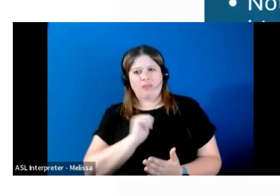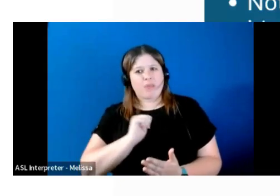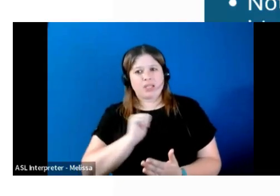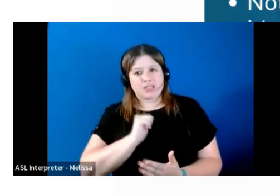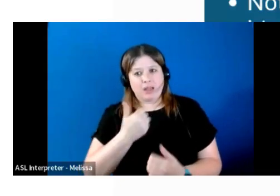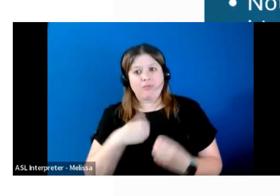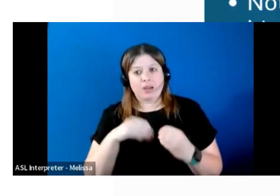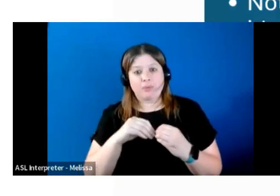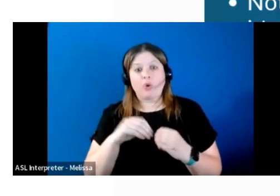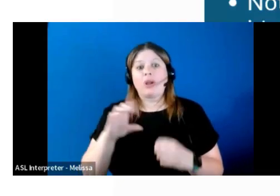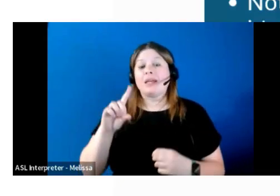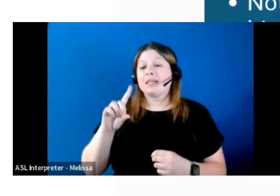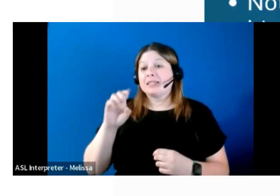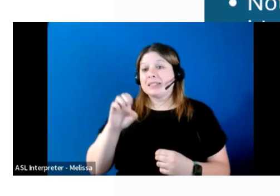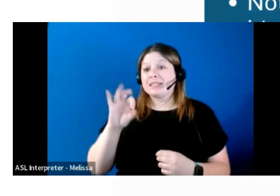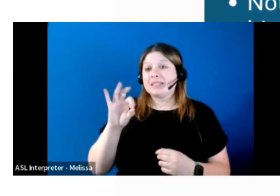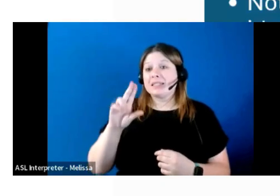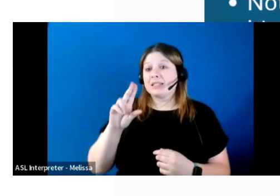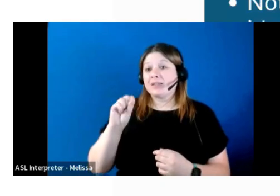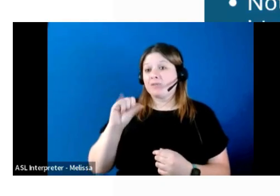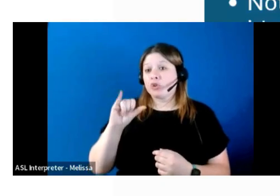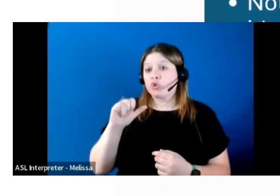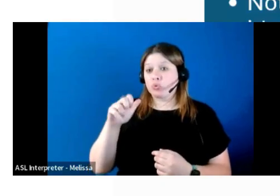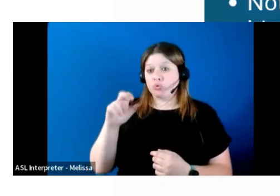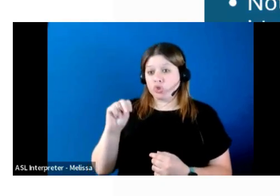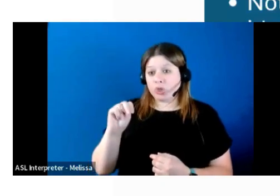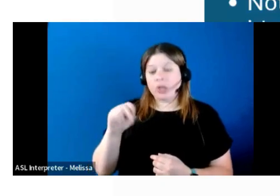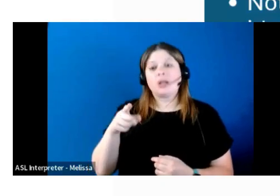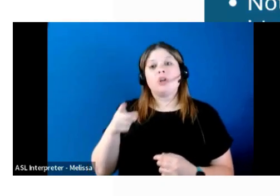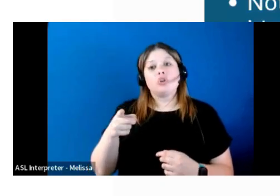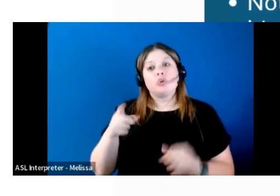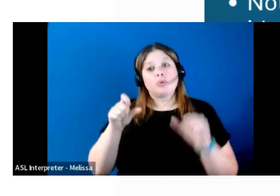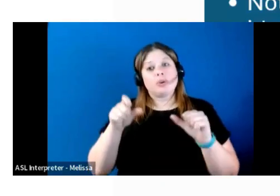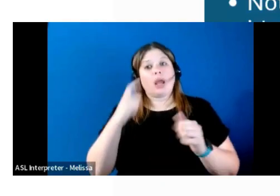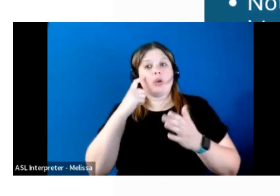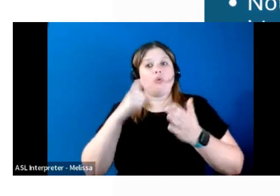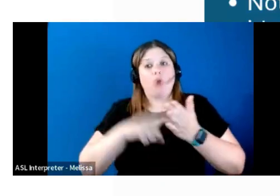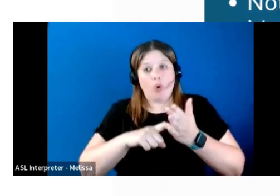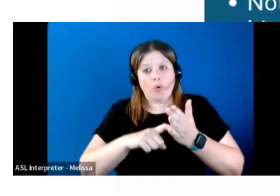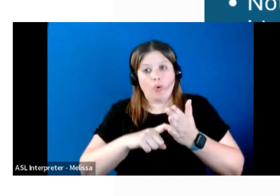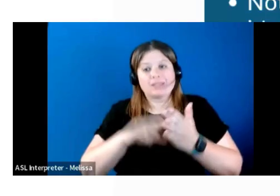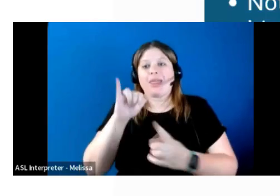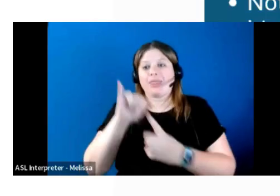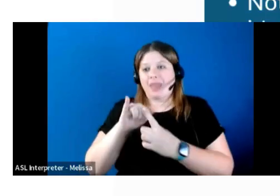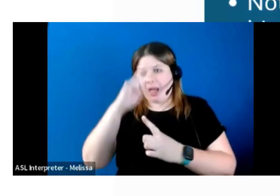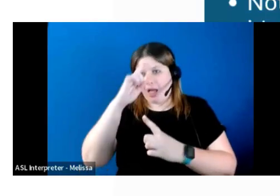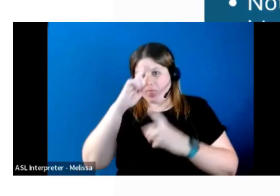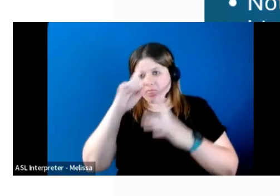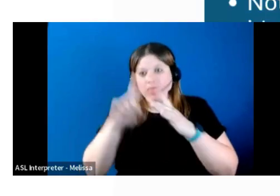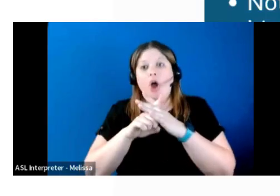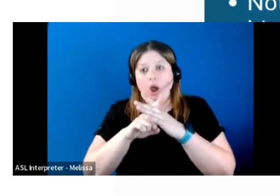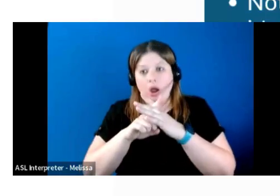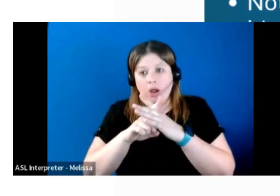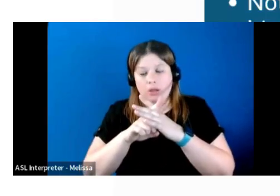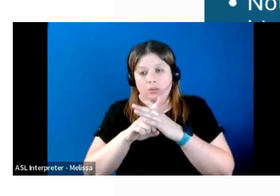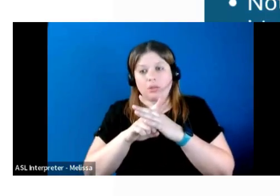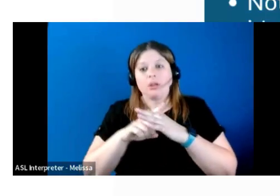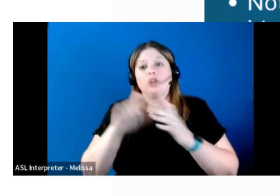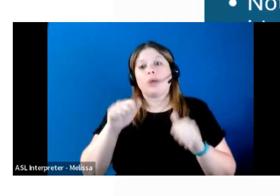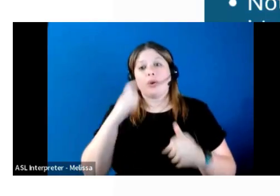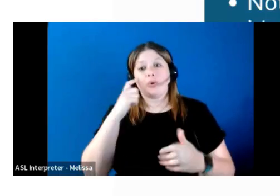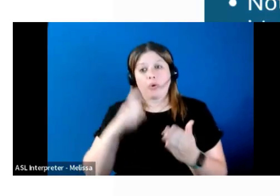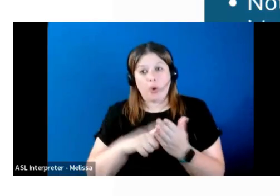Diffusion would allow you to notice that thought as a thought and the pain underneath it without piling on